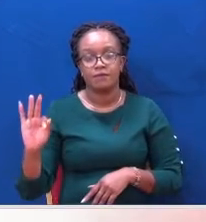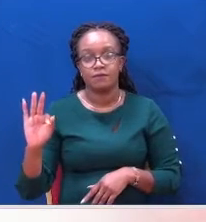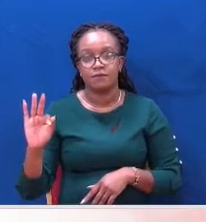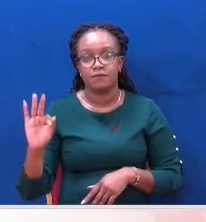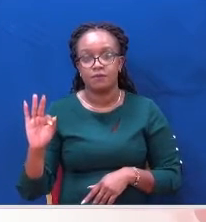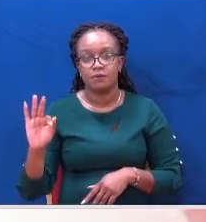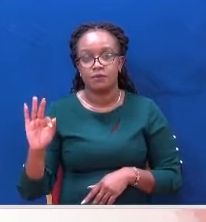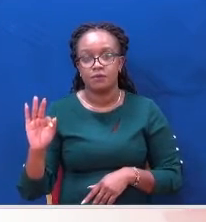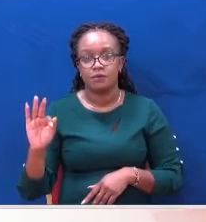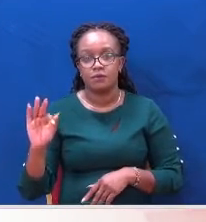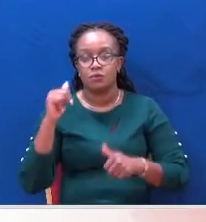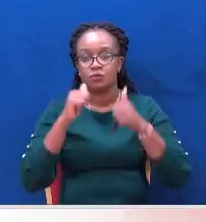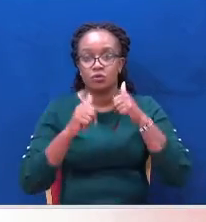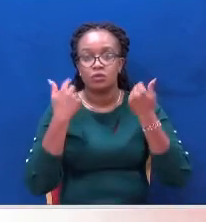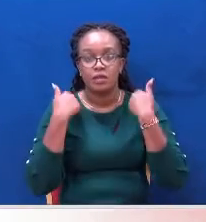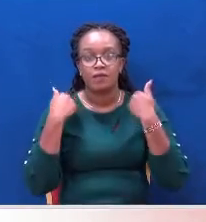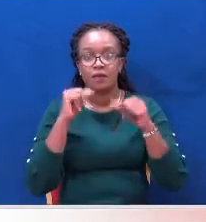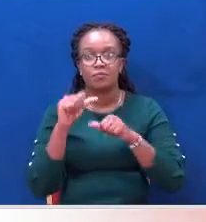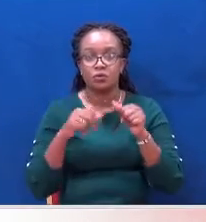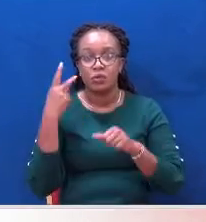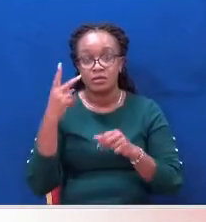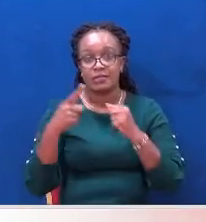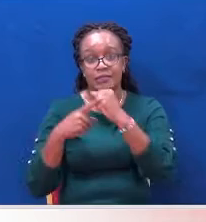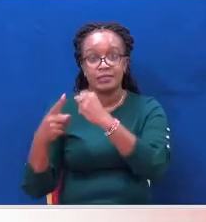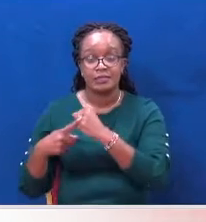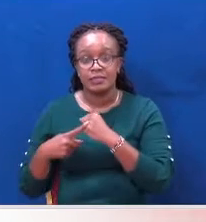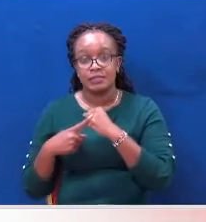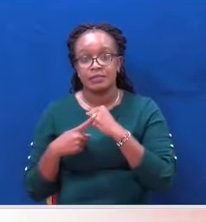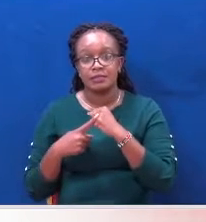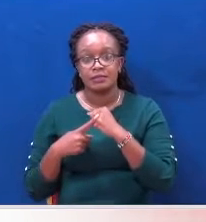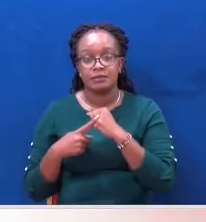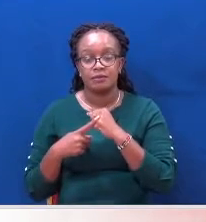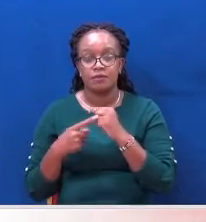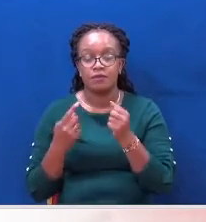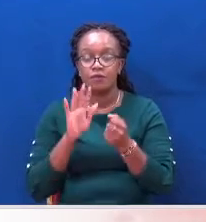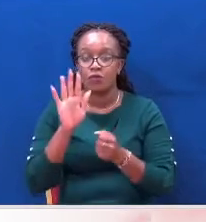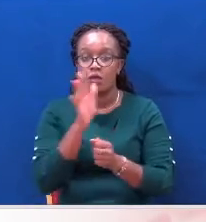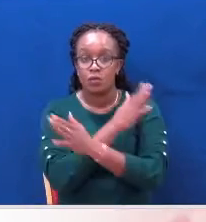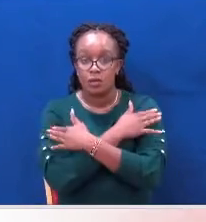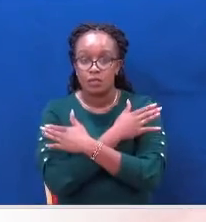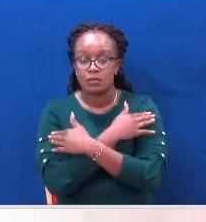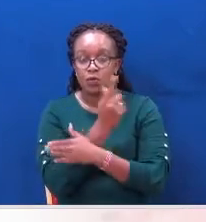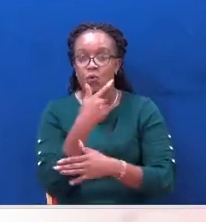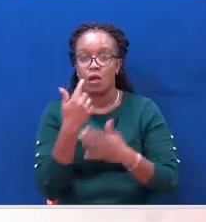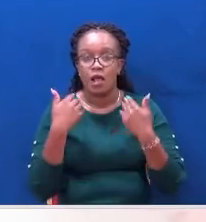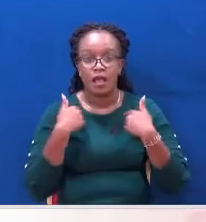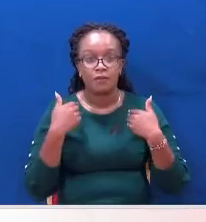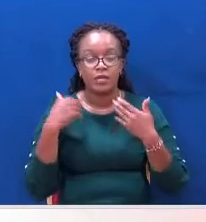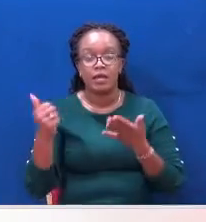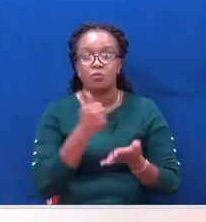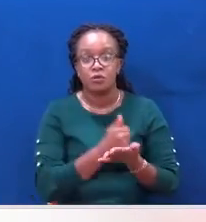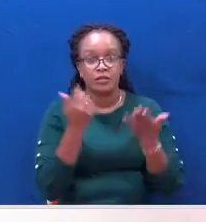intake, approximately 266 of your colleagues have been absorbed by the Kenya Defence